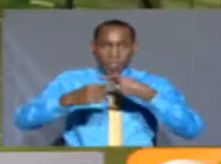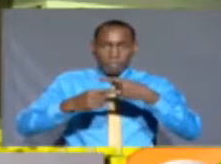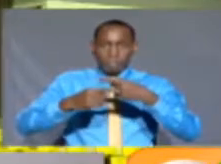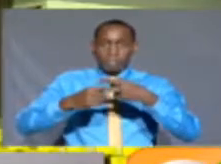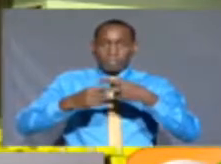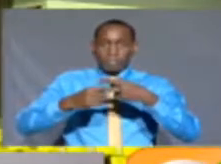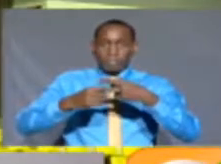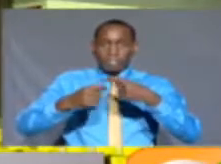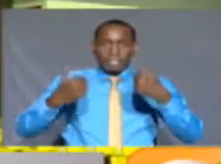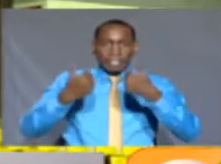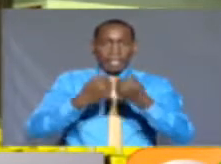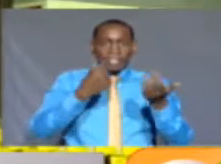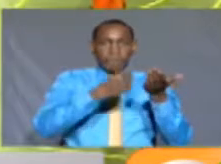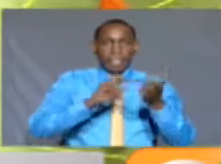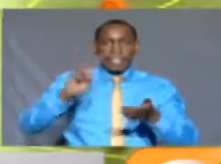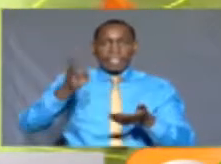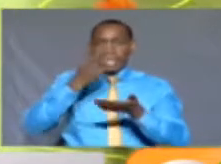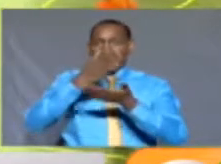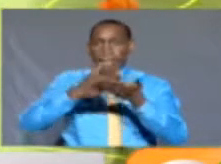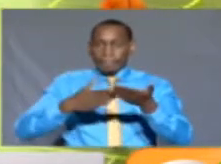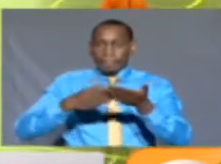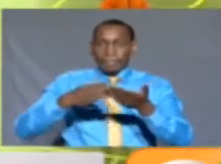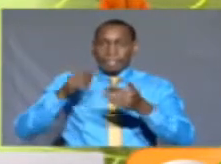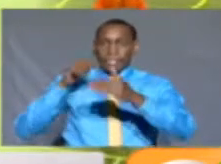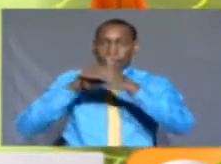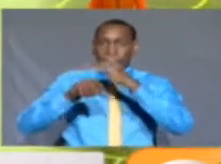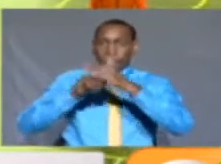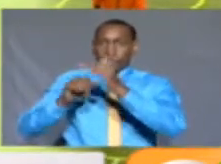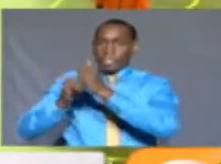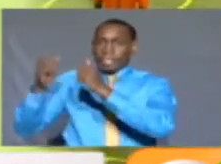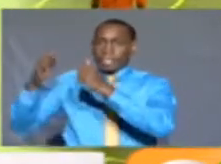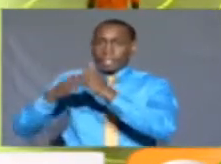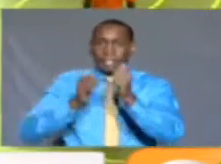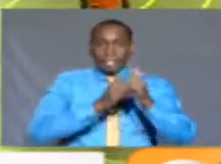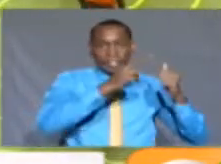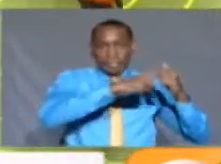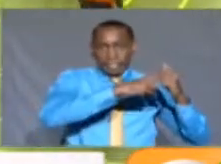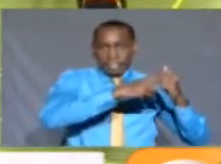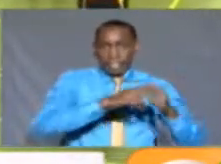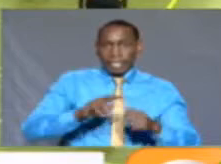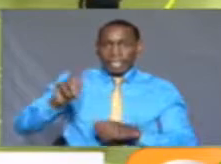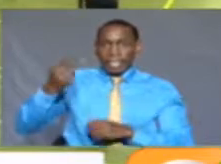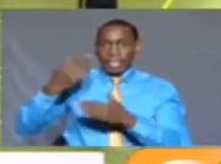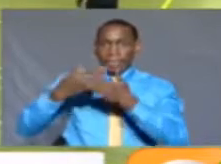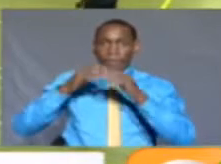the resurgent Ugandans in the second half, outscoring them 18-17.